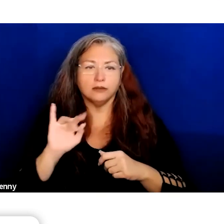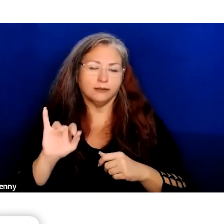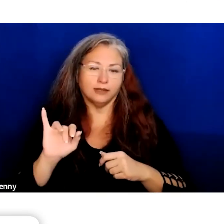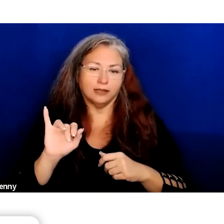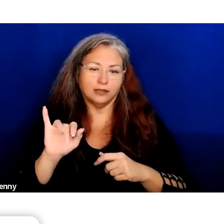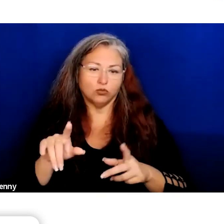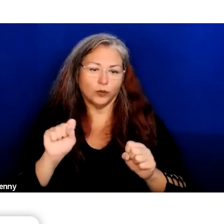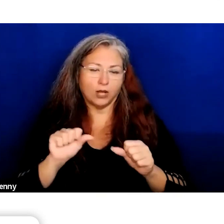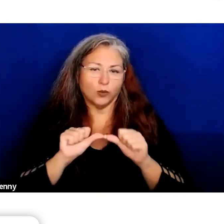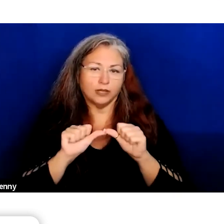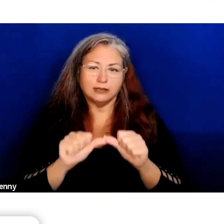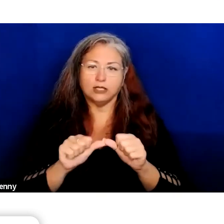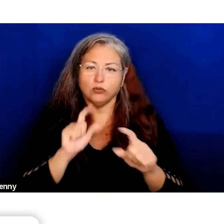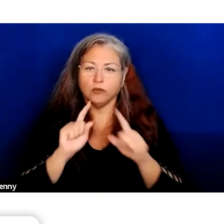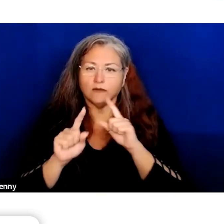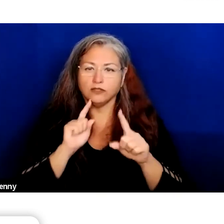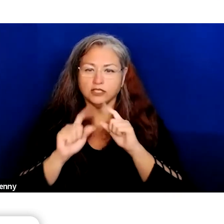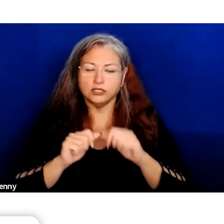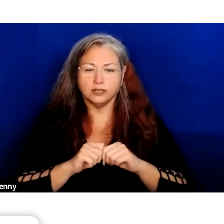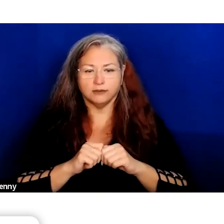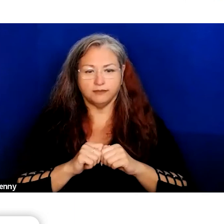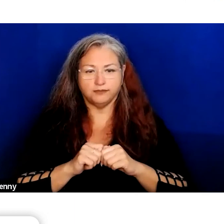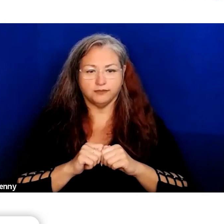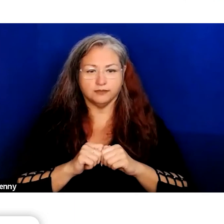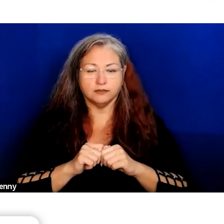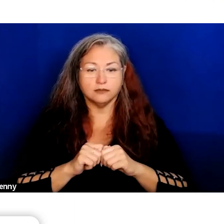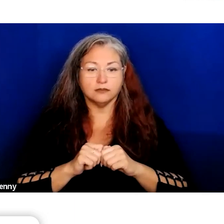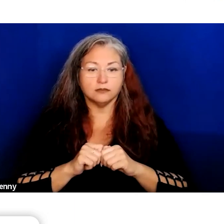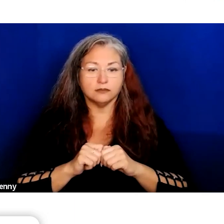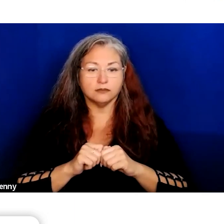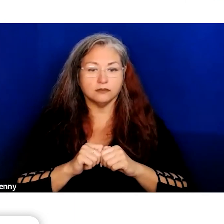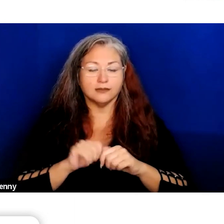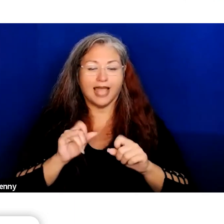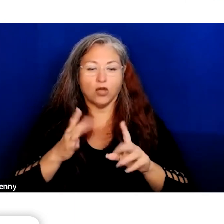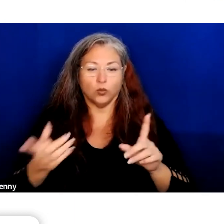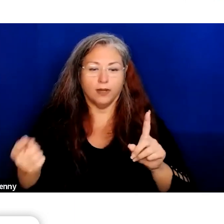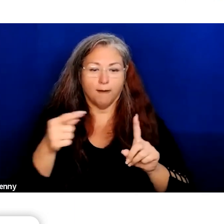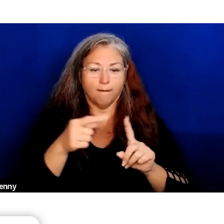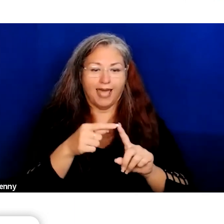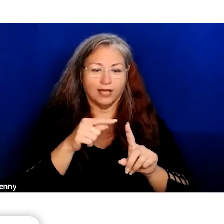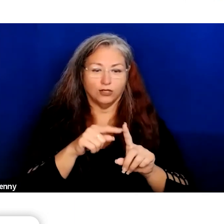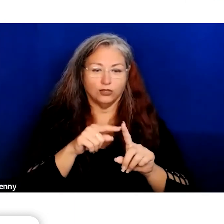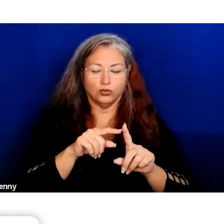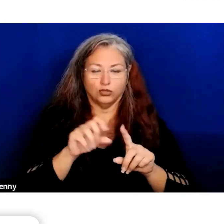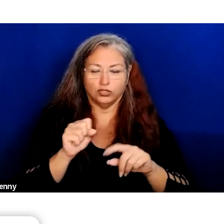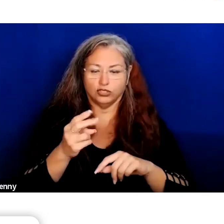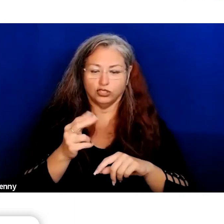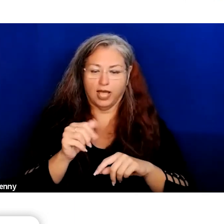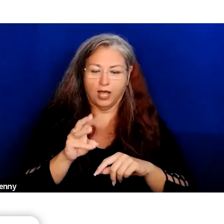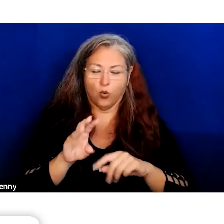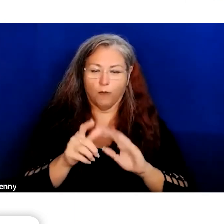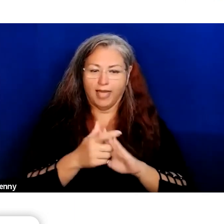let's continue the conversation. Back towards shadow banning. So